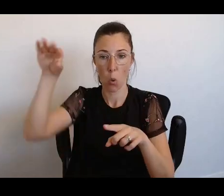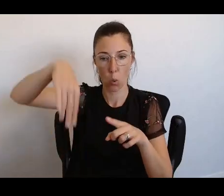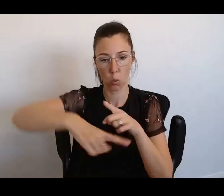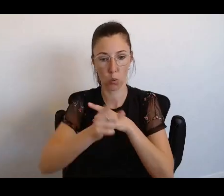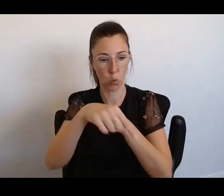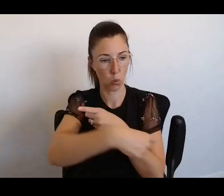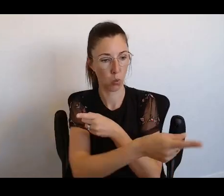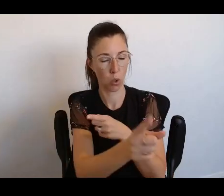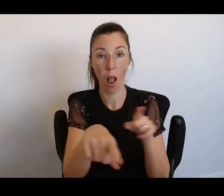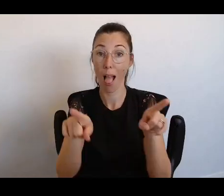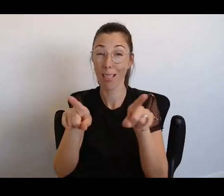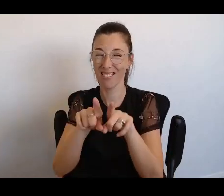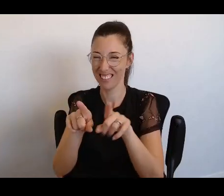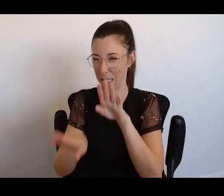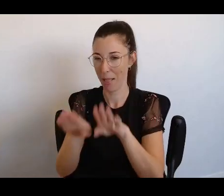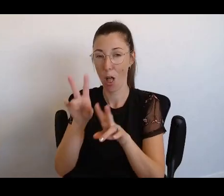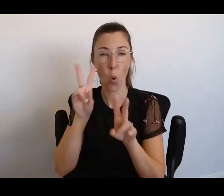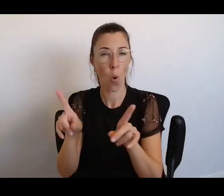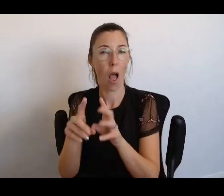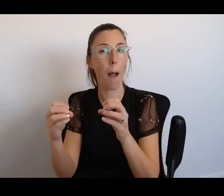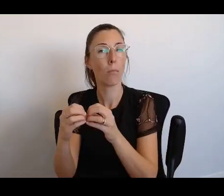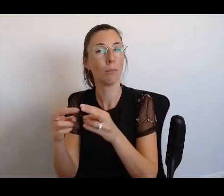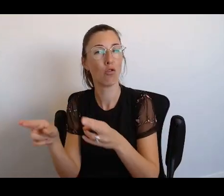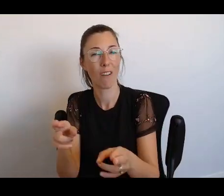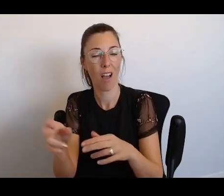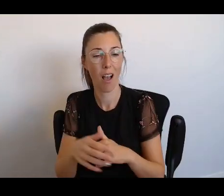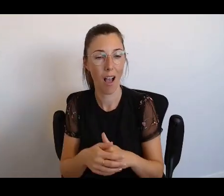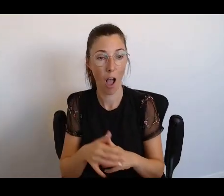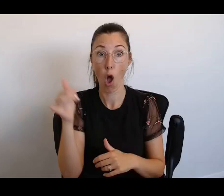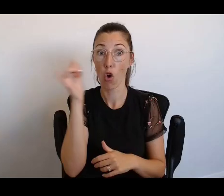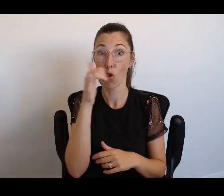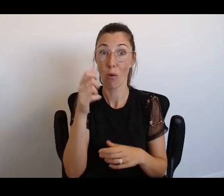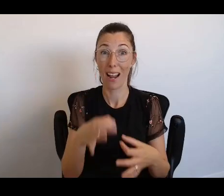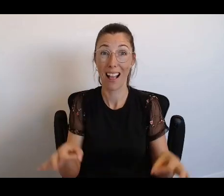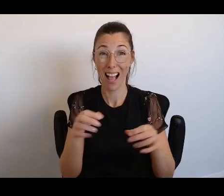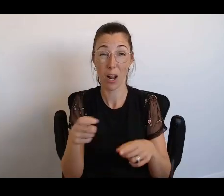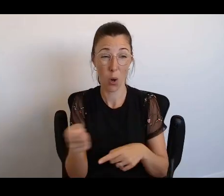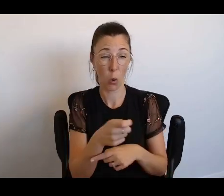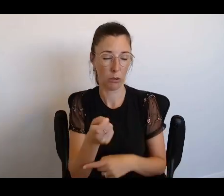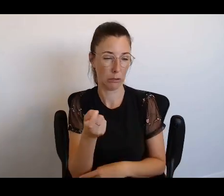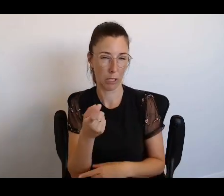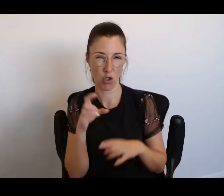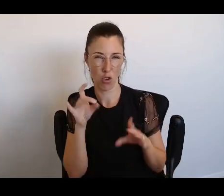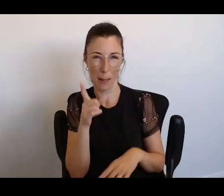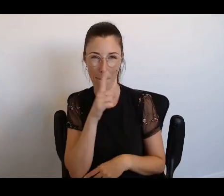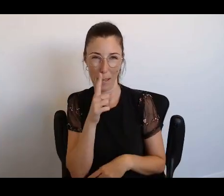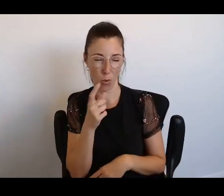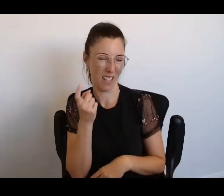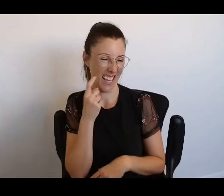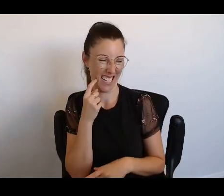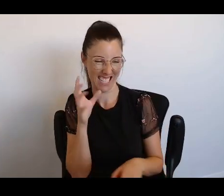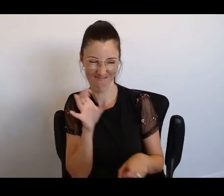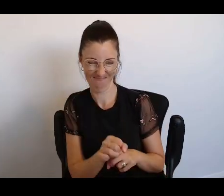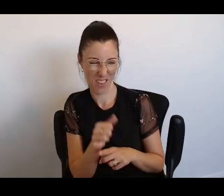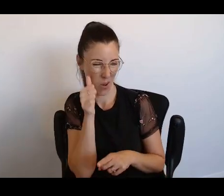green Australian garden hose was immediately recognised and has memorable connotations for many Australians, particularly the childhood summer.